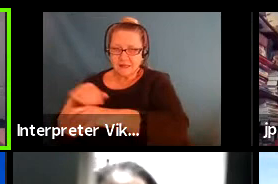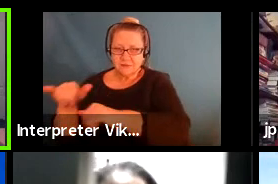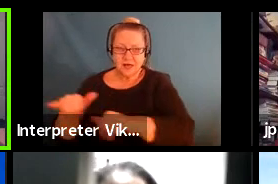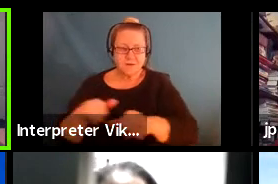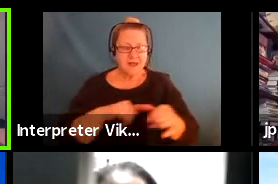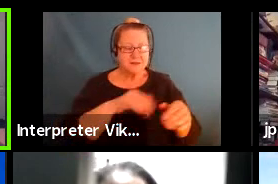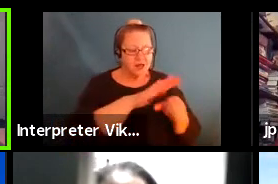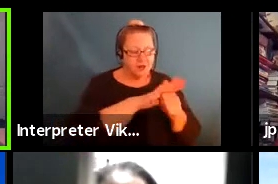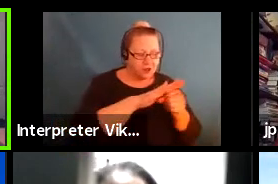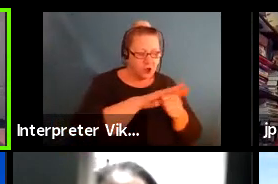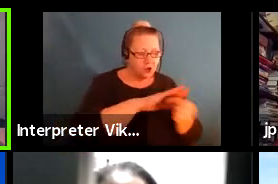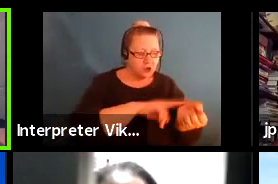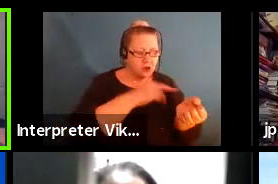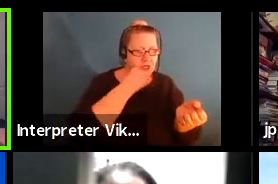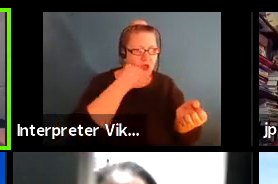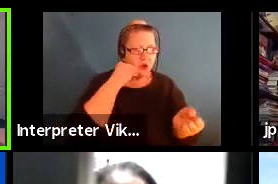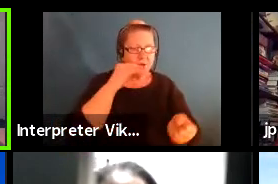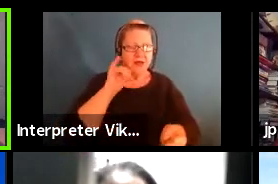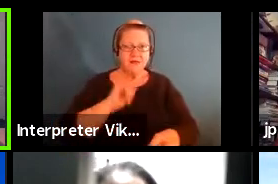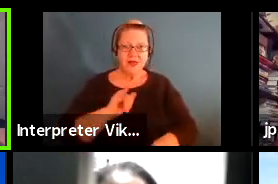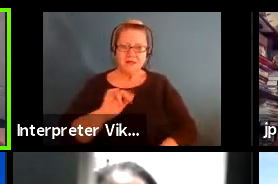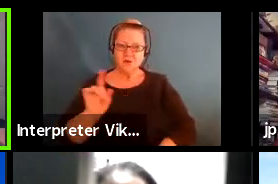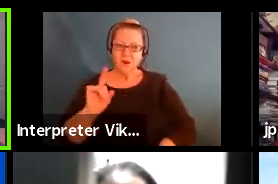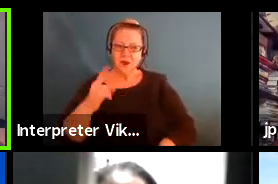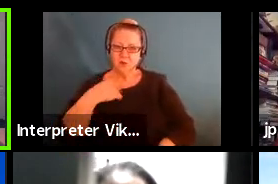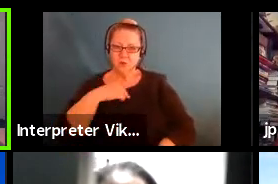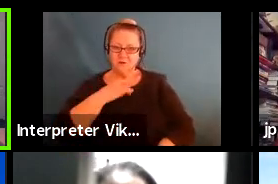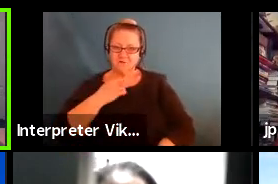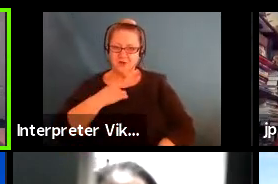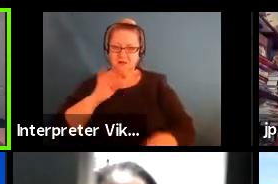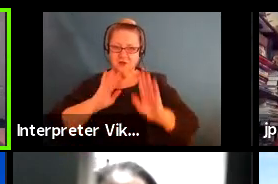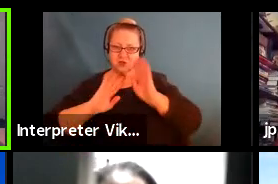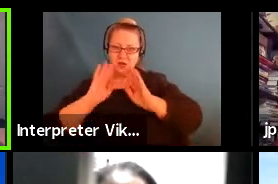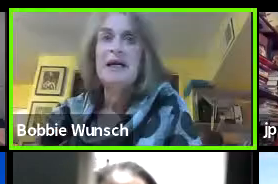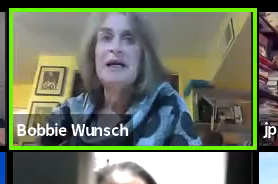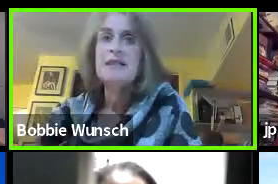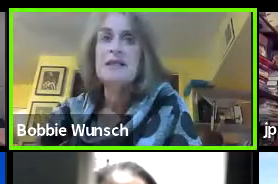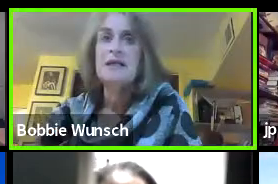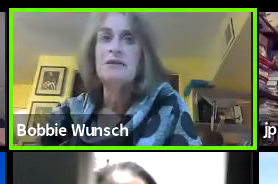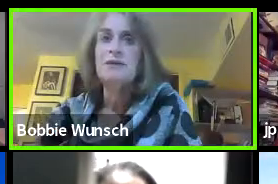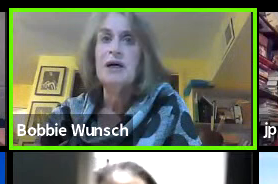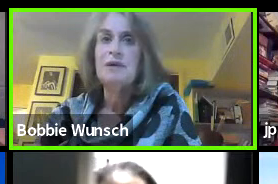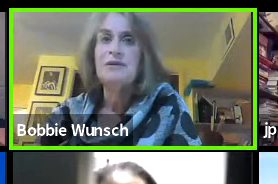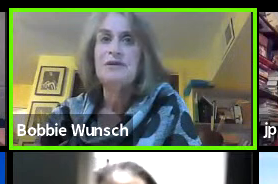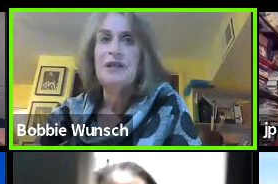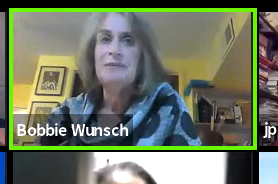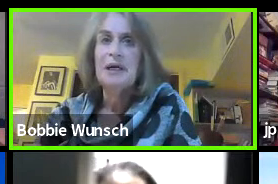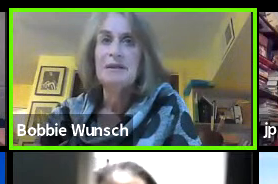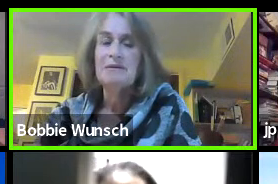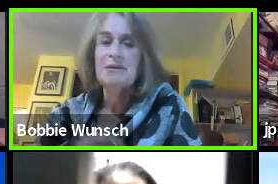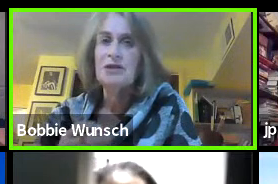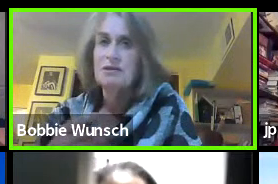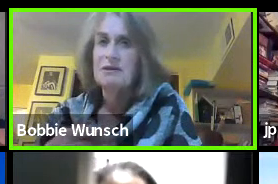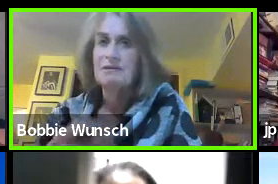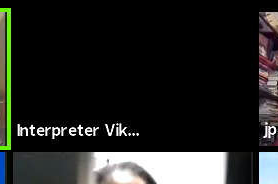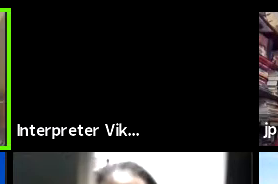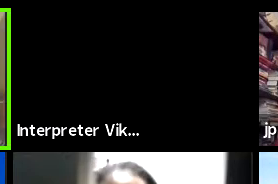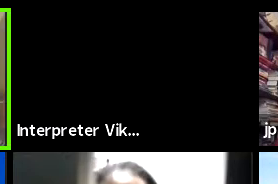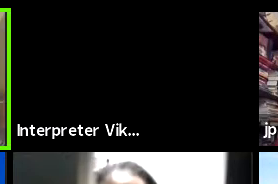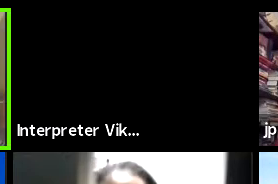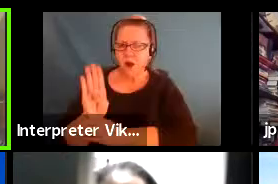where my memberships are really frustrated and worried. So Lisa, I'm going to ask Rob if he might